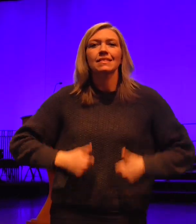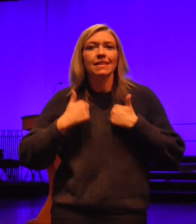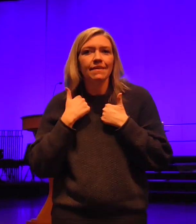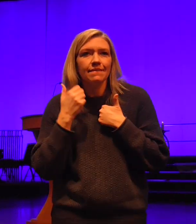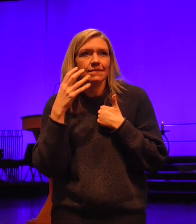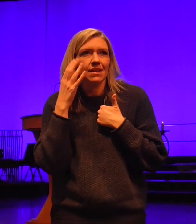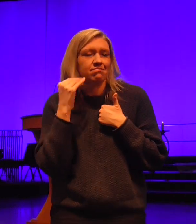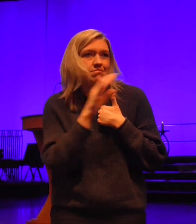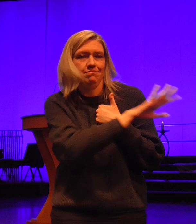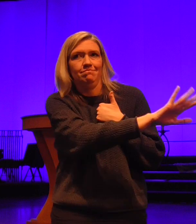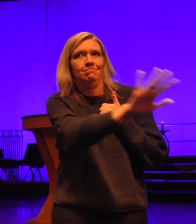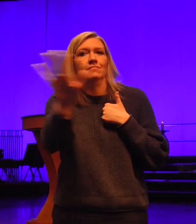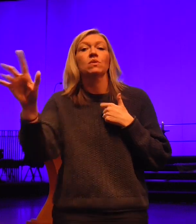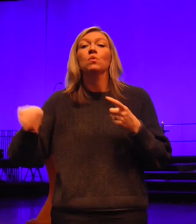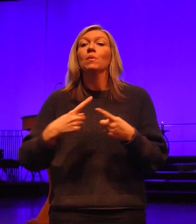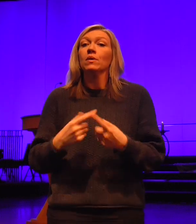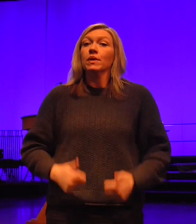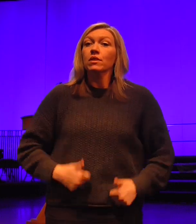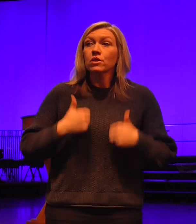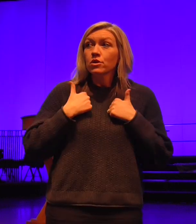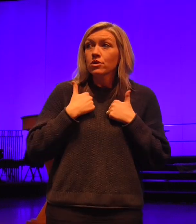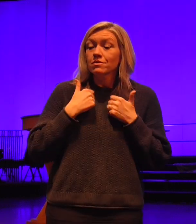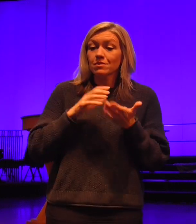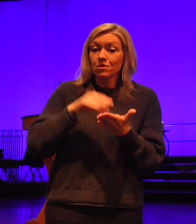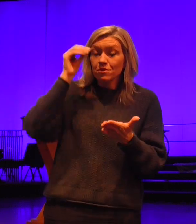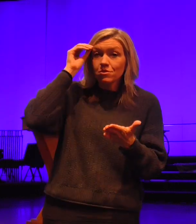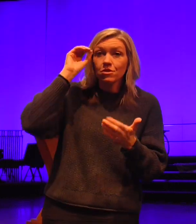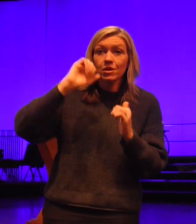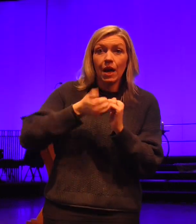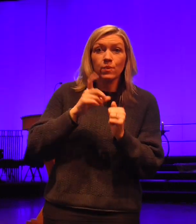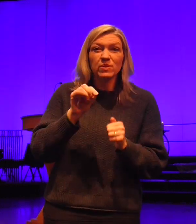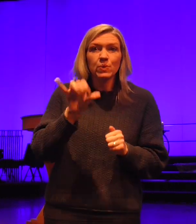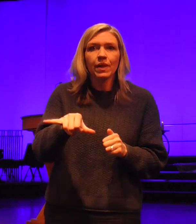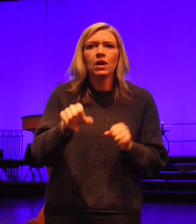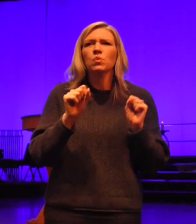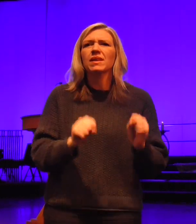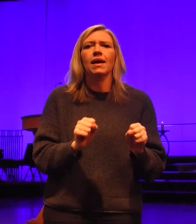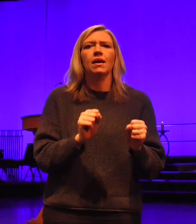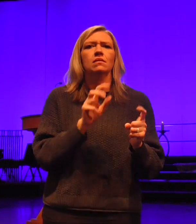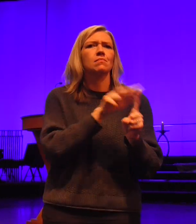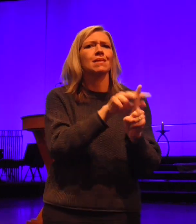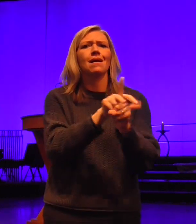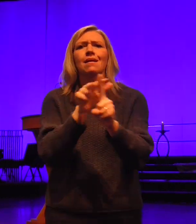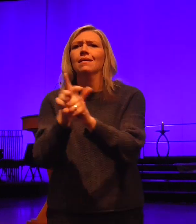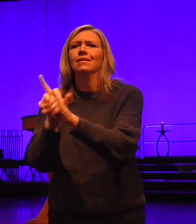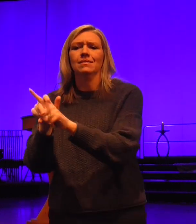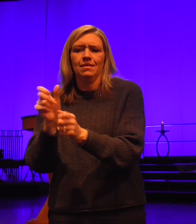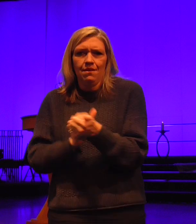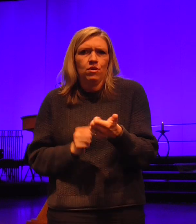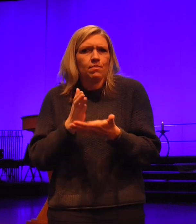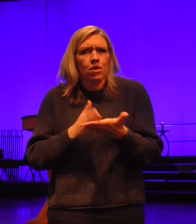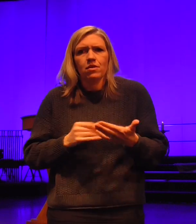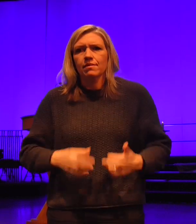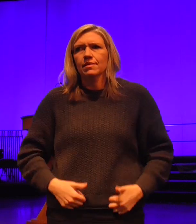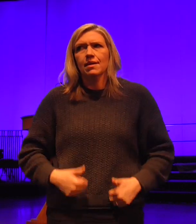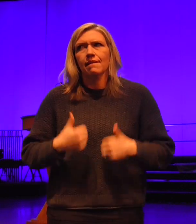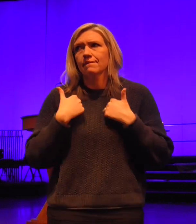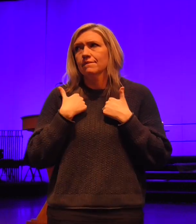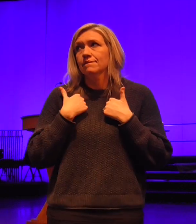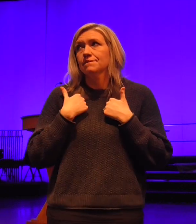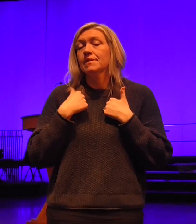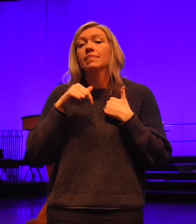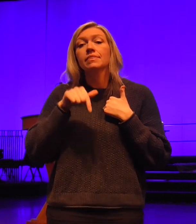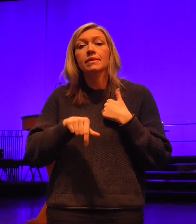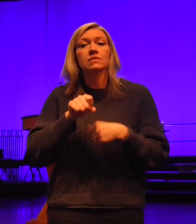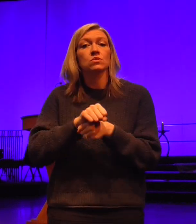learn to do this in any place in our lives, we can do it in every place in our lives. This is the work that is afoot